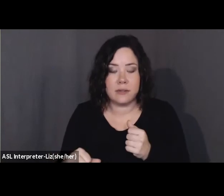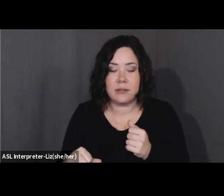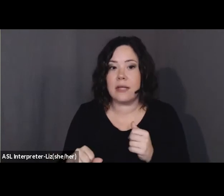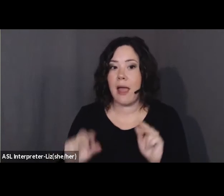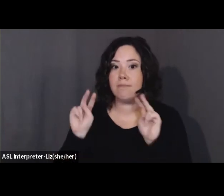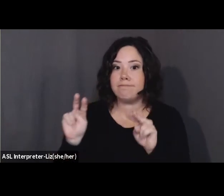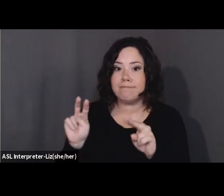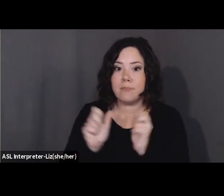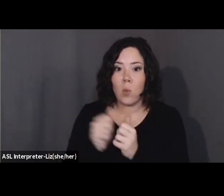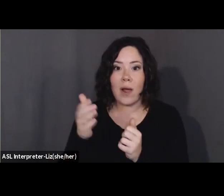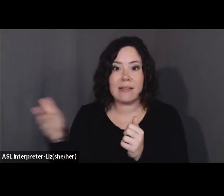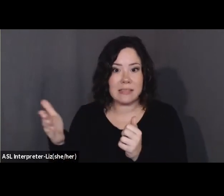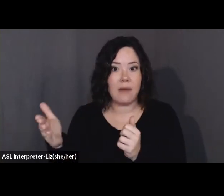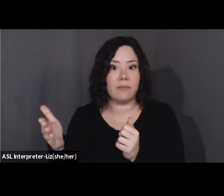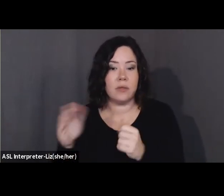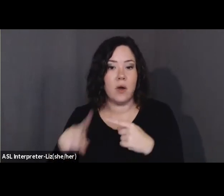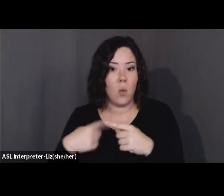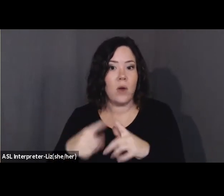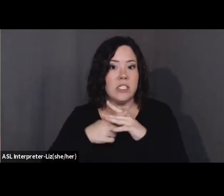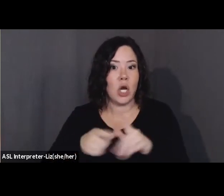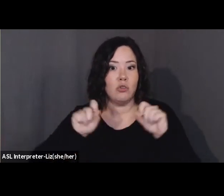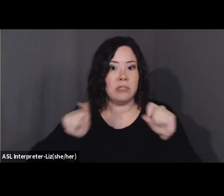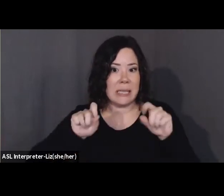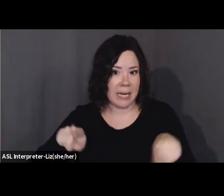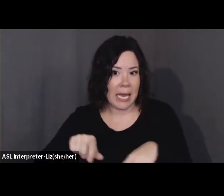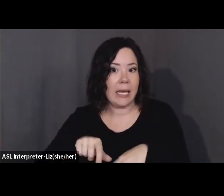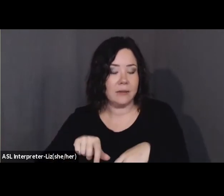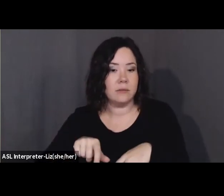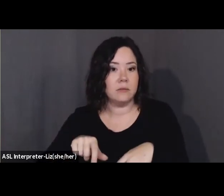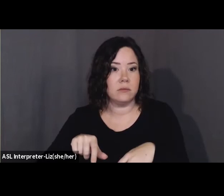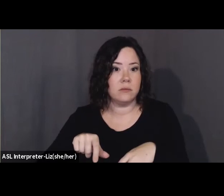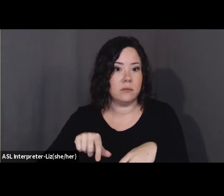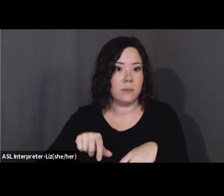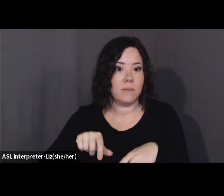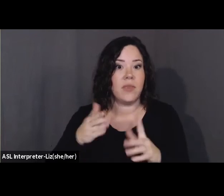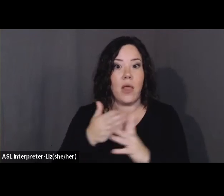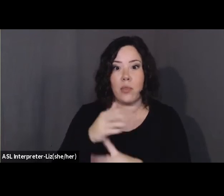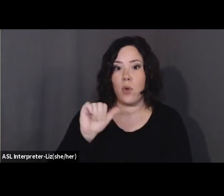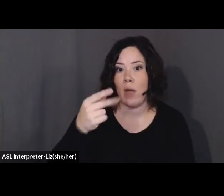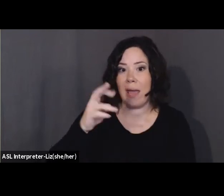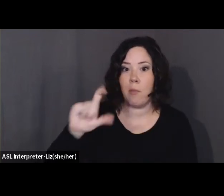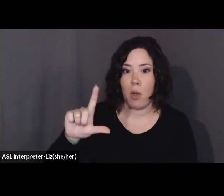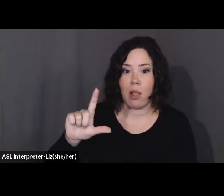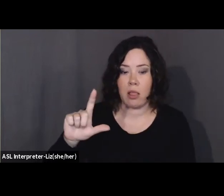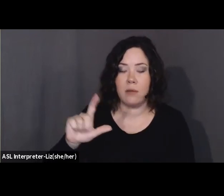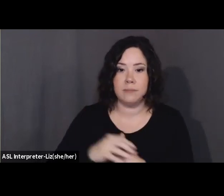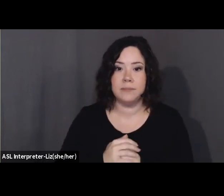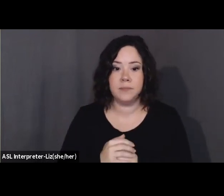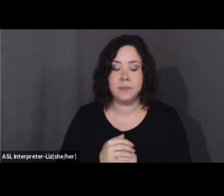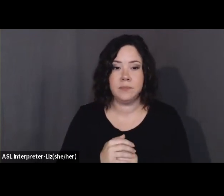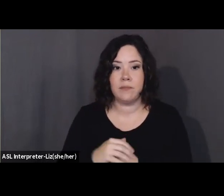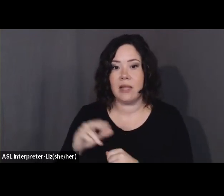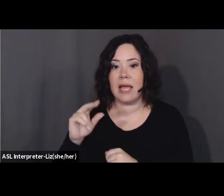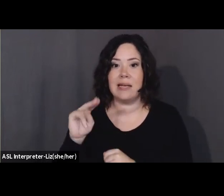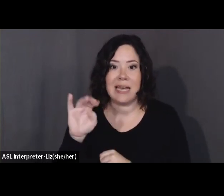for stuff coming as we start to disseminate this information through April, our partners at April and Nickel and our other